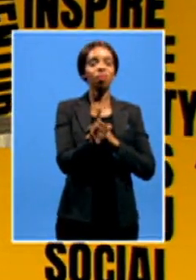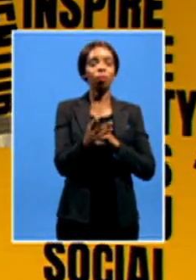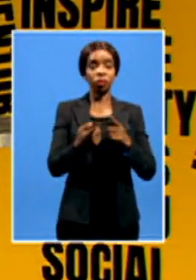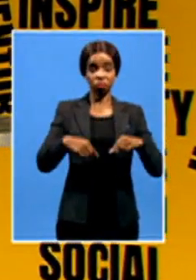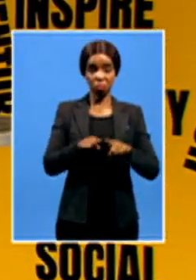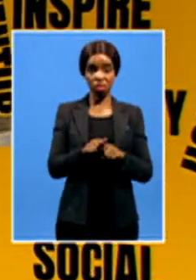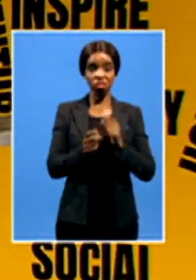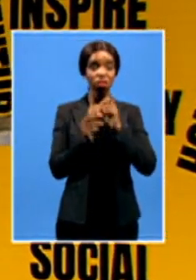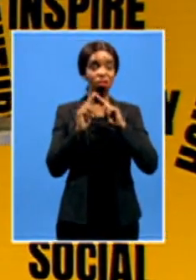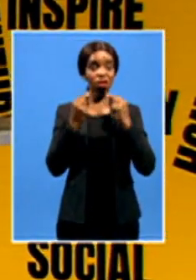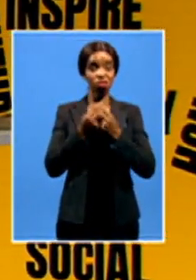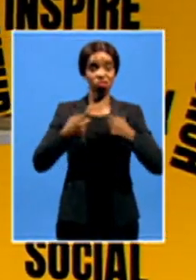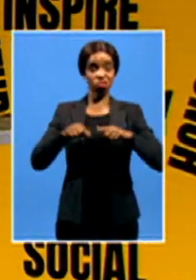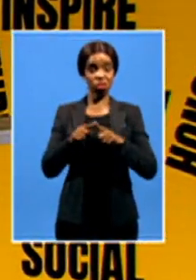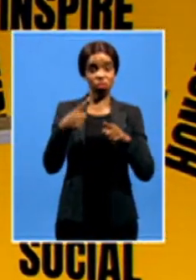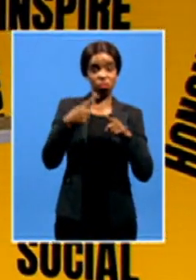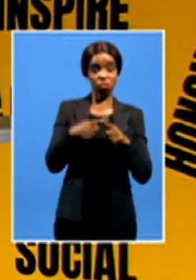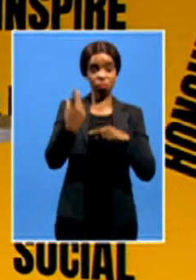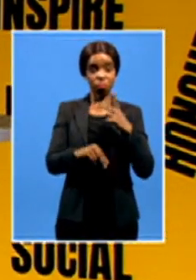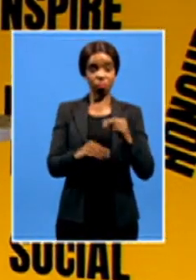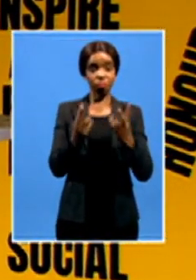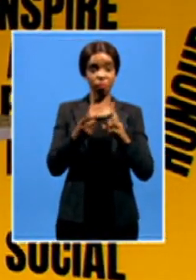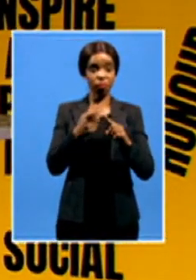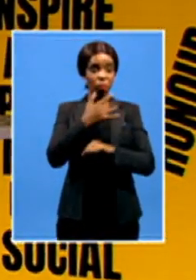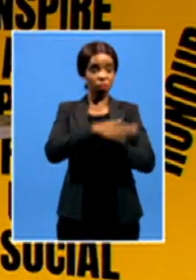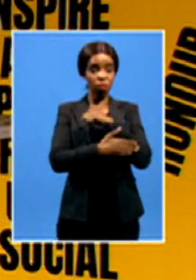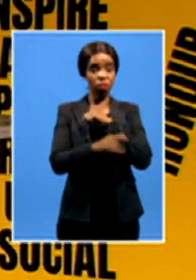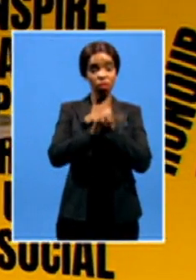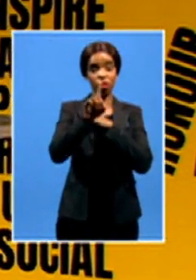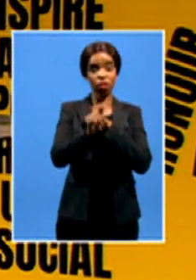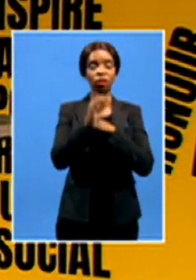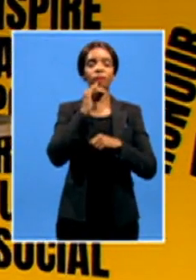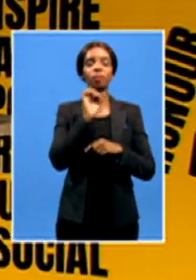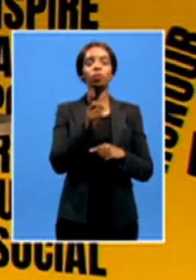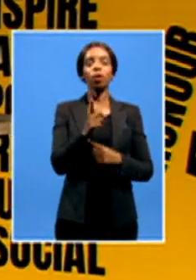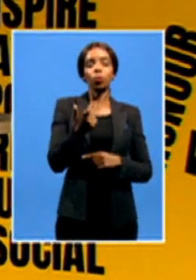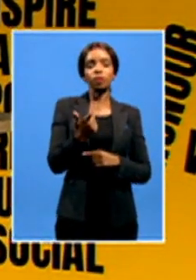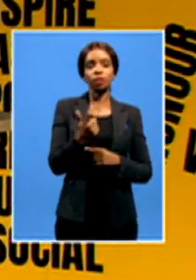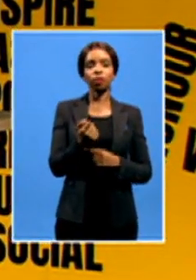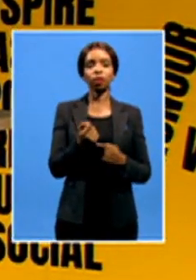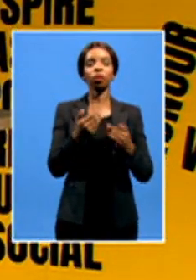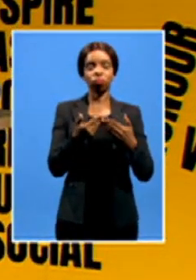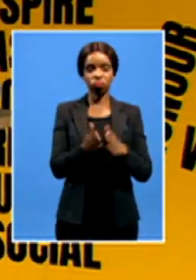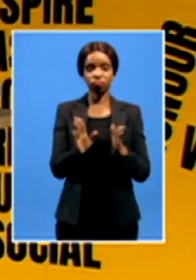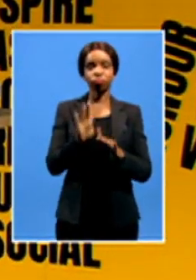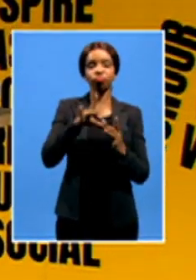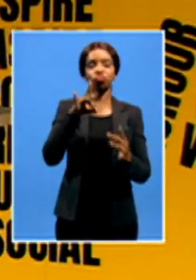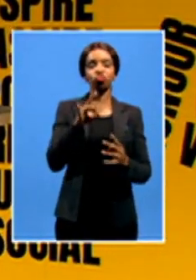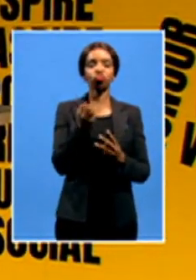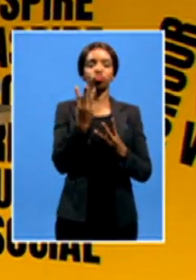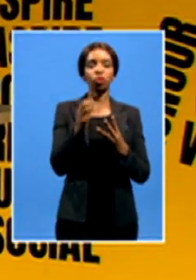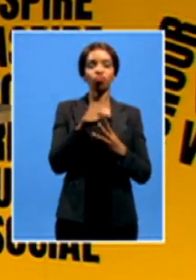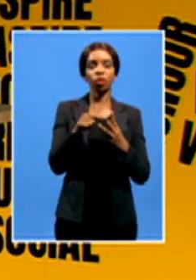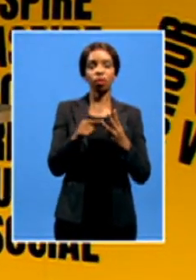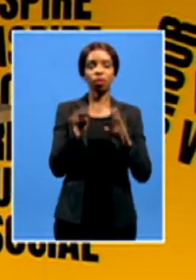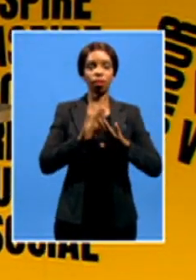a xenophobic nation? That means our poll will open on Sunday night. To choose from our standard 3 colors, and of